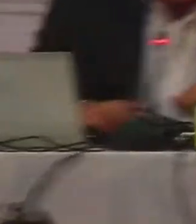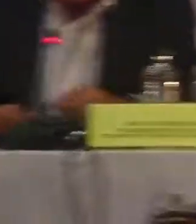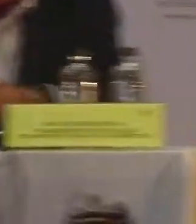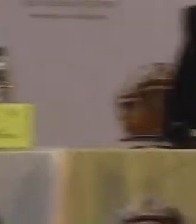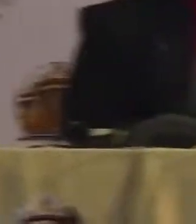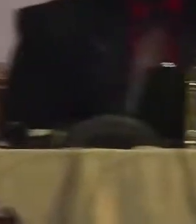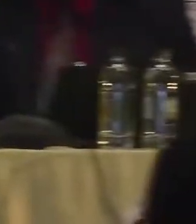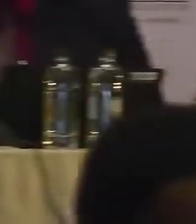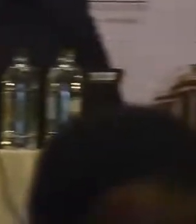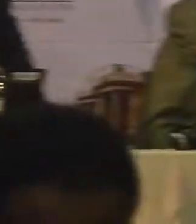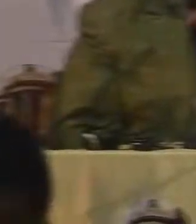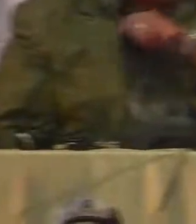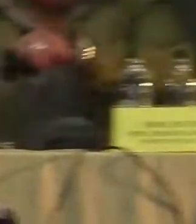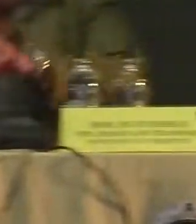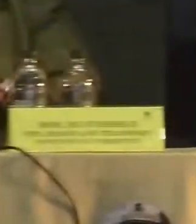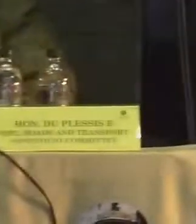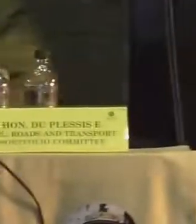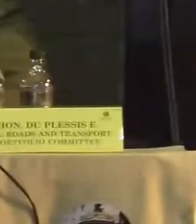side, please?